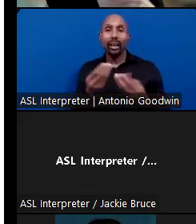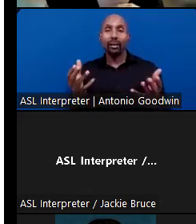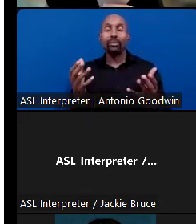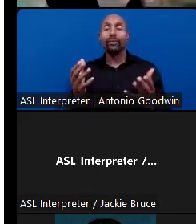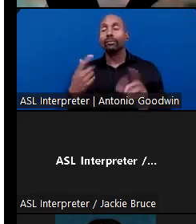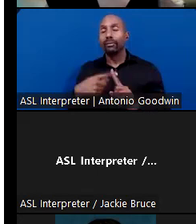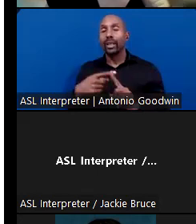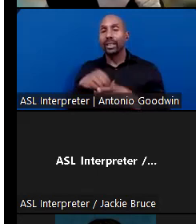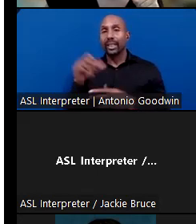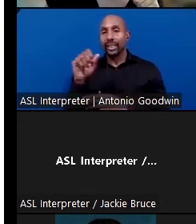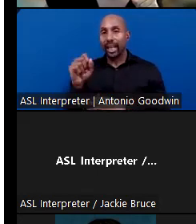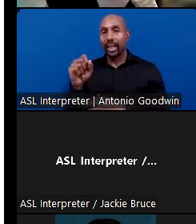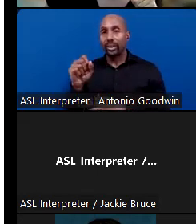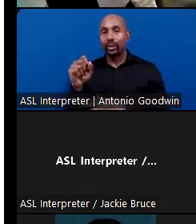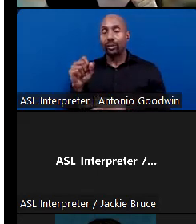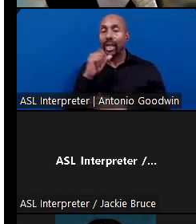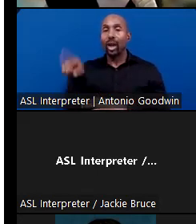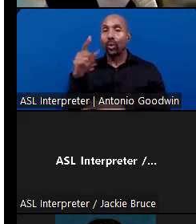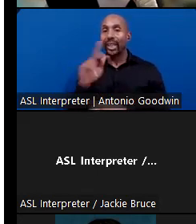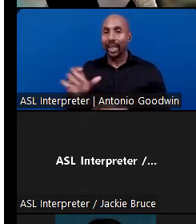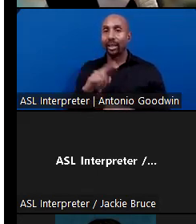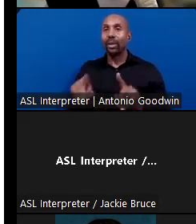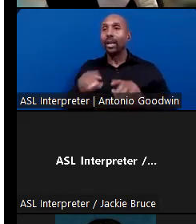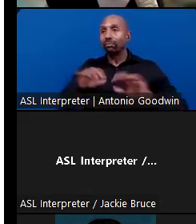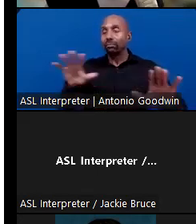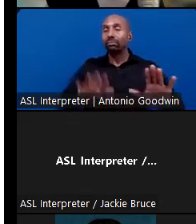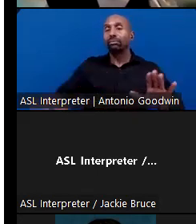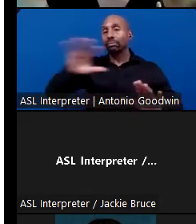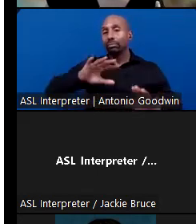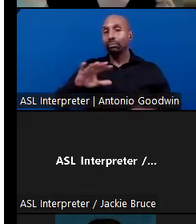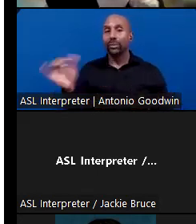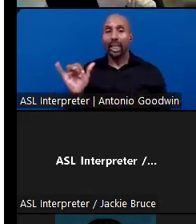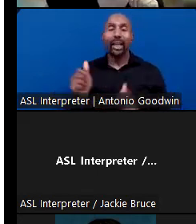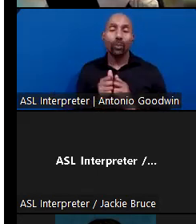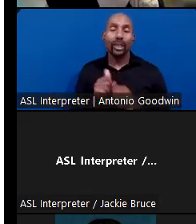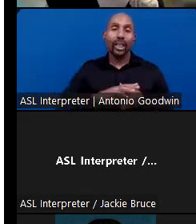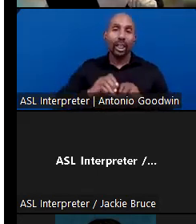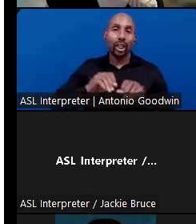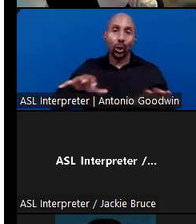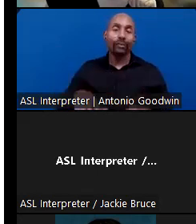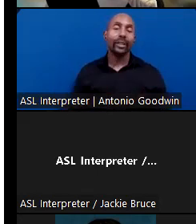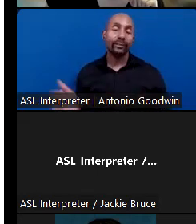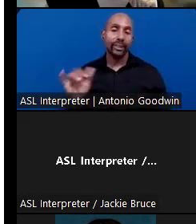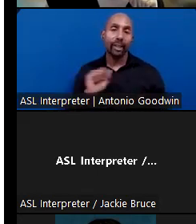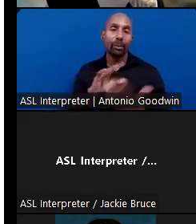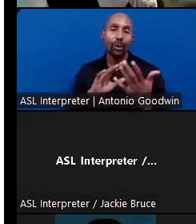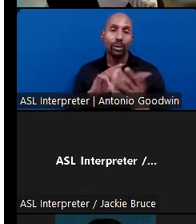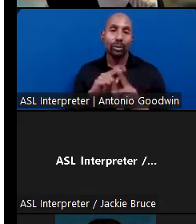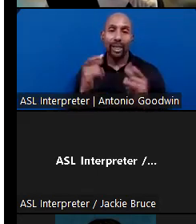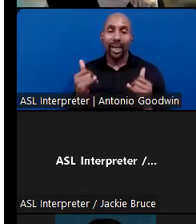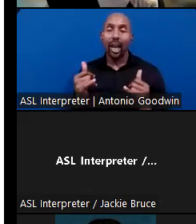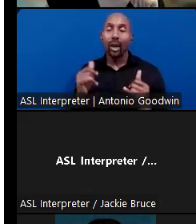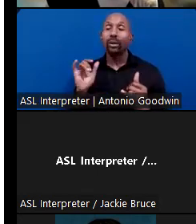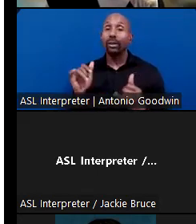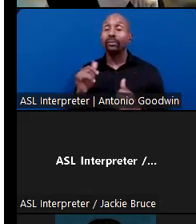it outside of King County as well, like we've done with COVID. But right now we just have a very limited